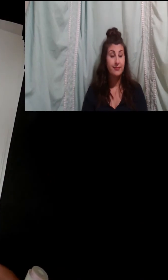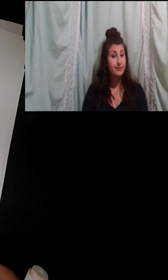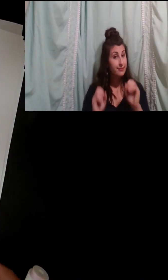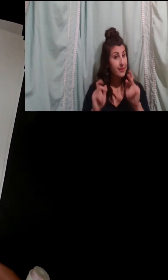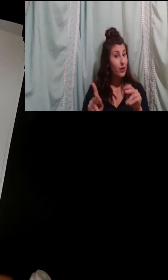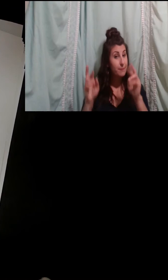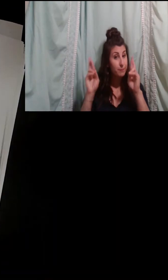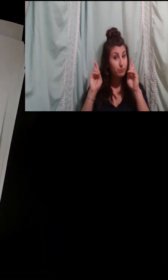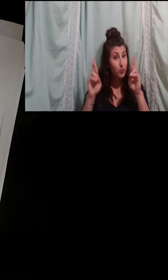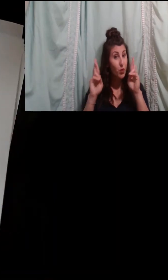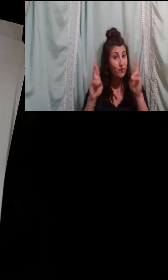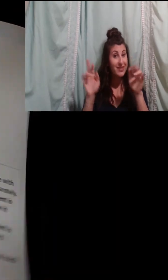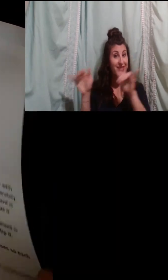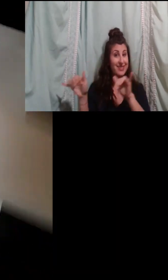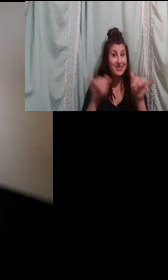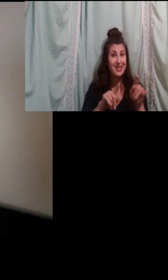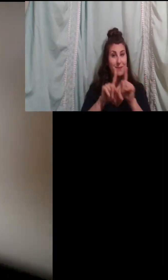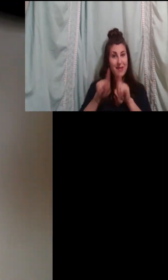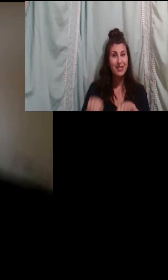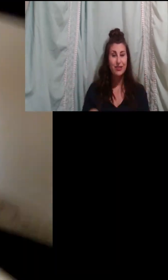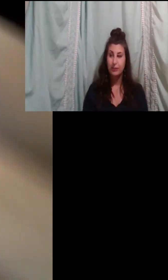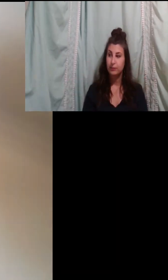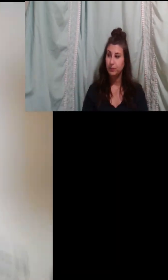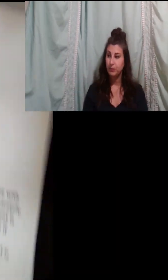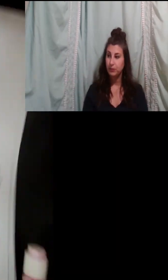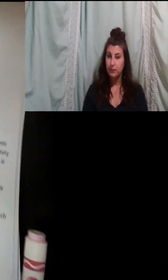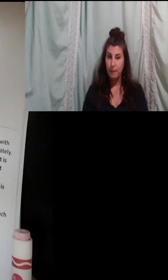Alright, so hopefully you got the same answer.